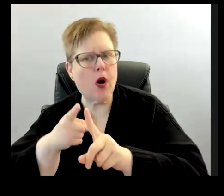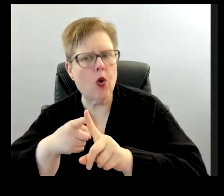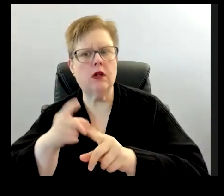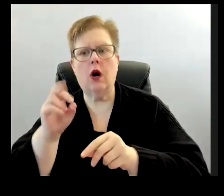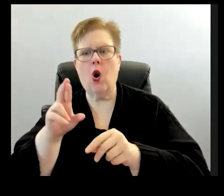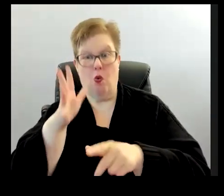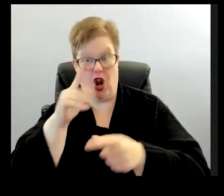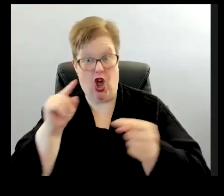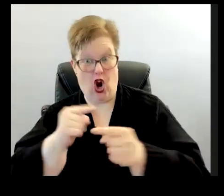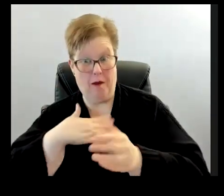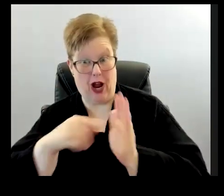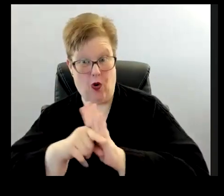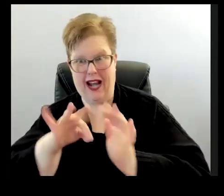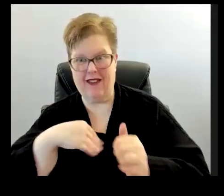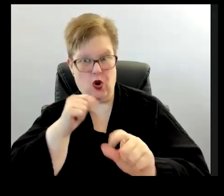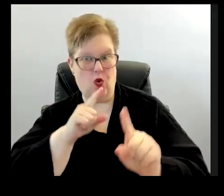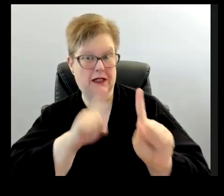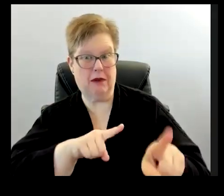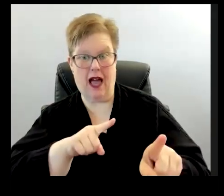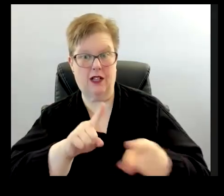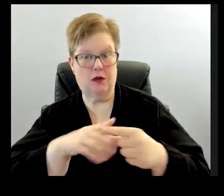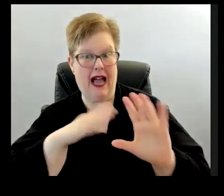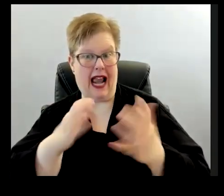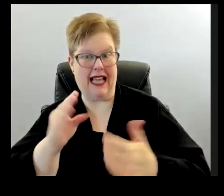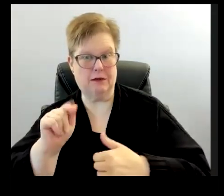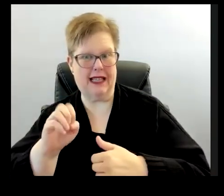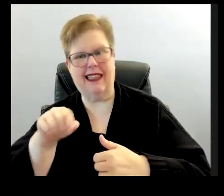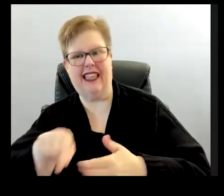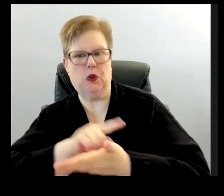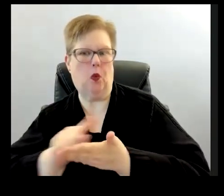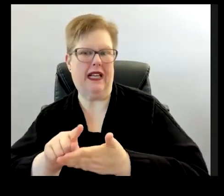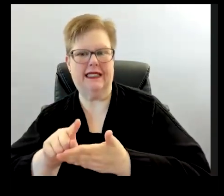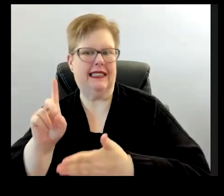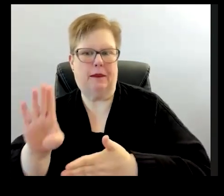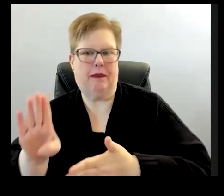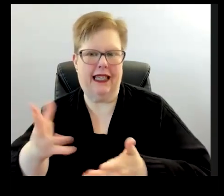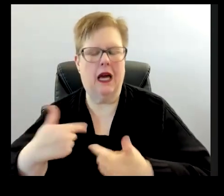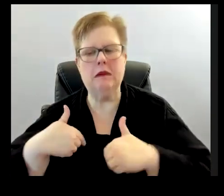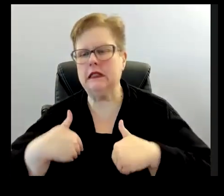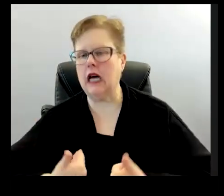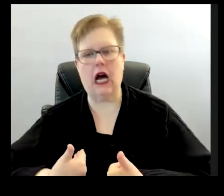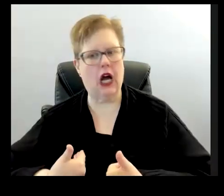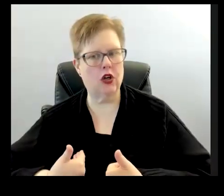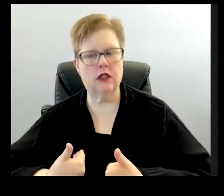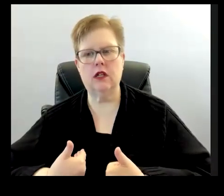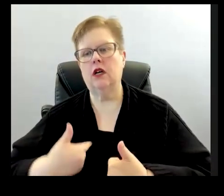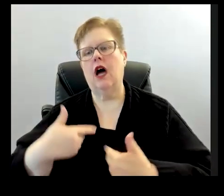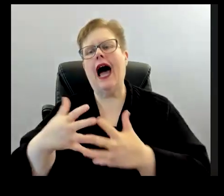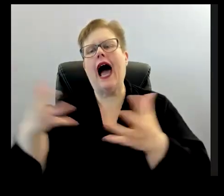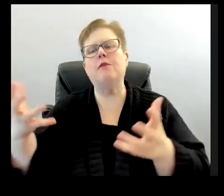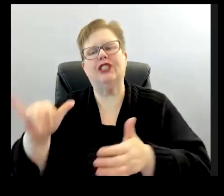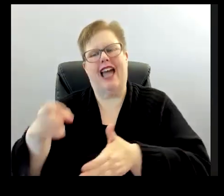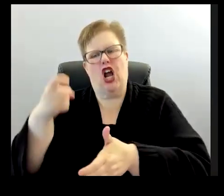it hurt my grade if I don't respond to any of my classmates on this week's discussion board? I'm tired. What does that cost me